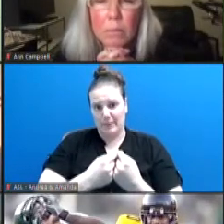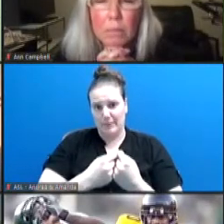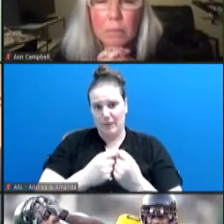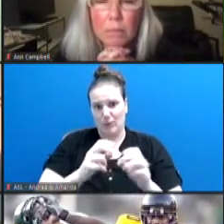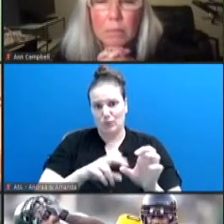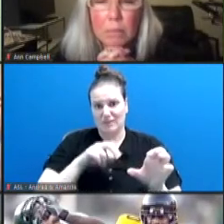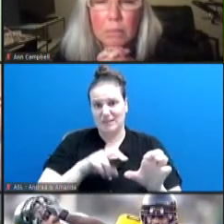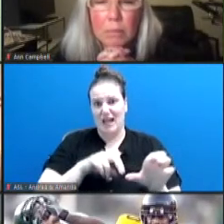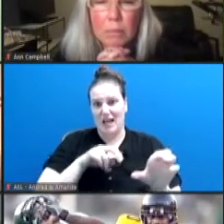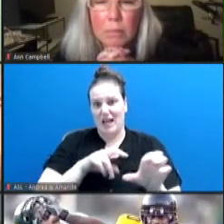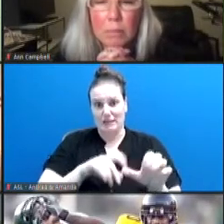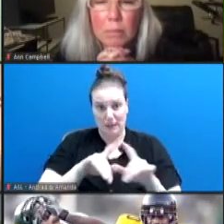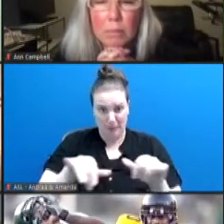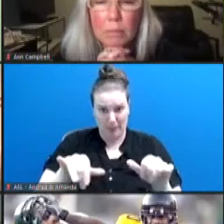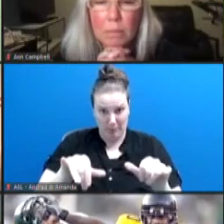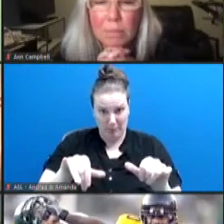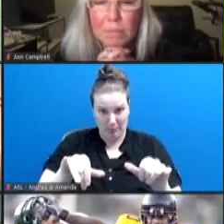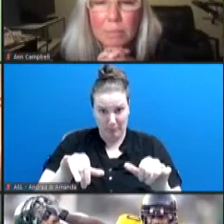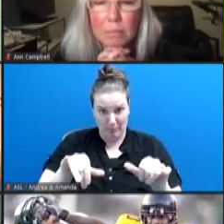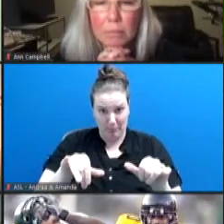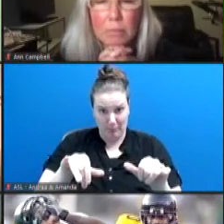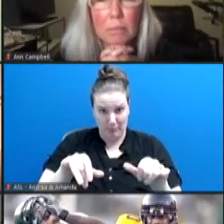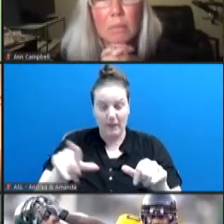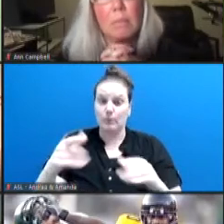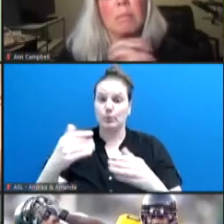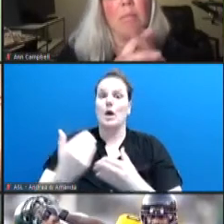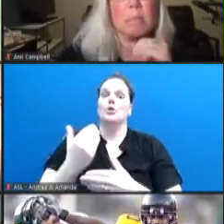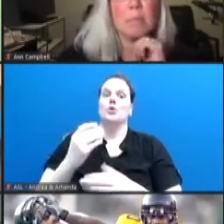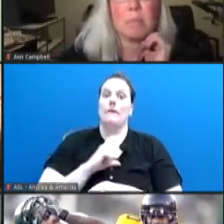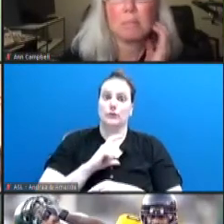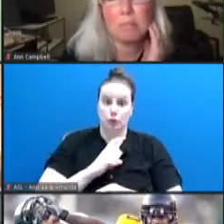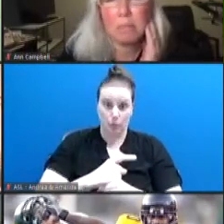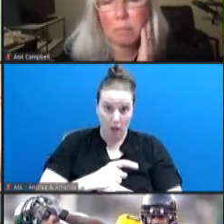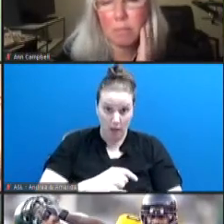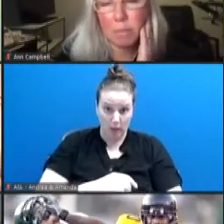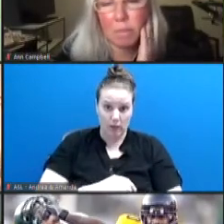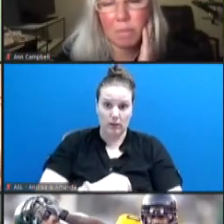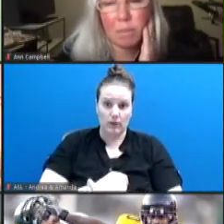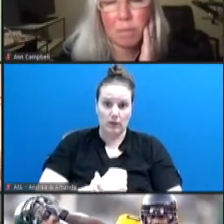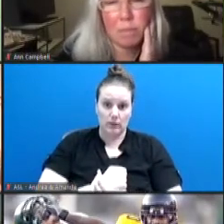resigned at the same time. These are brand new officers, right?